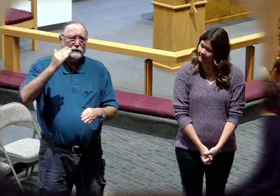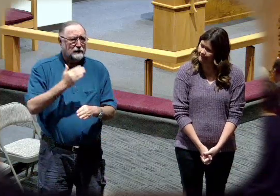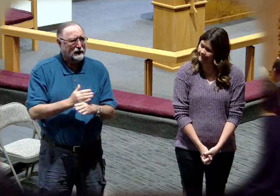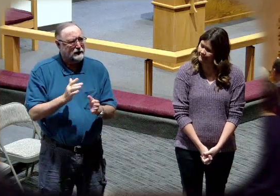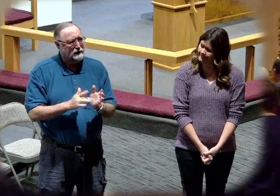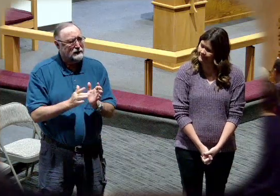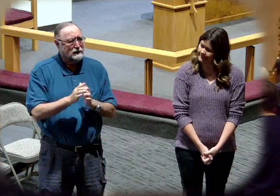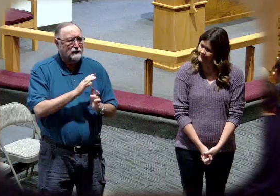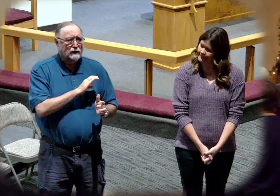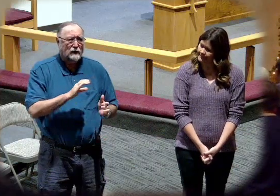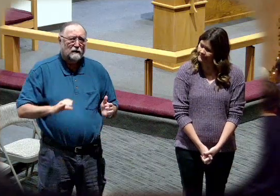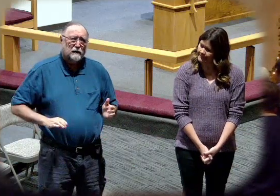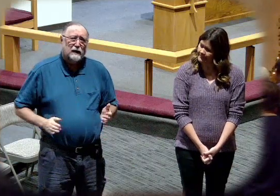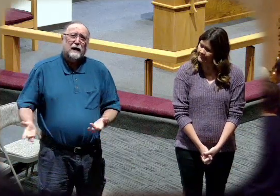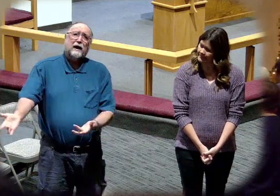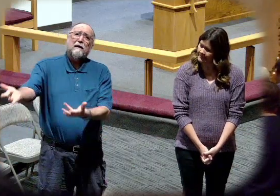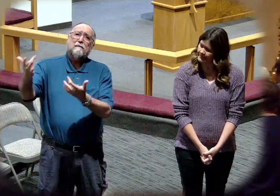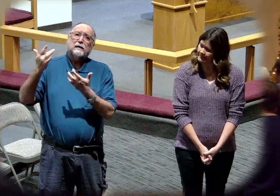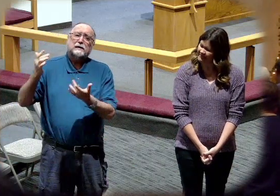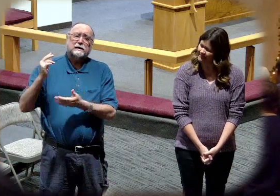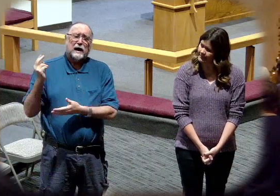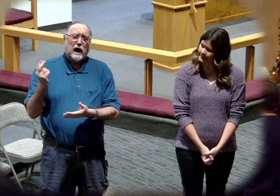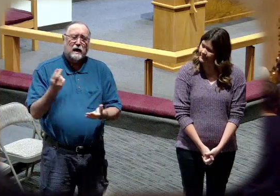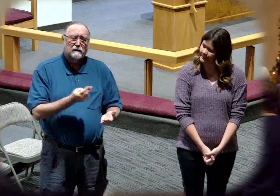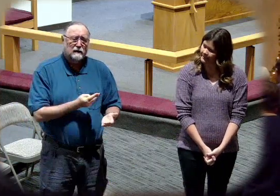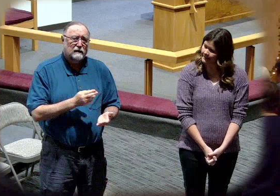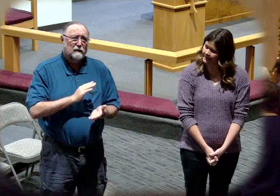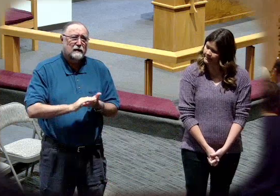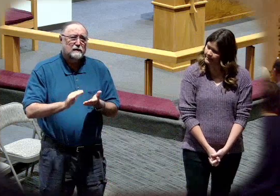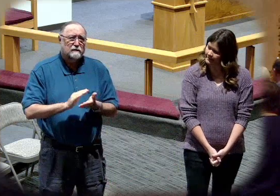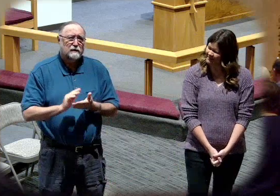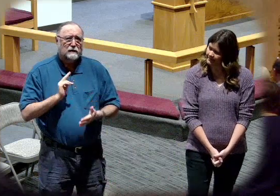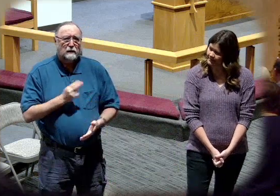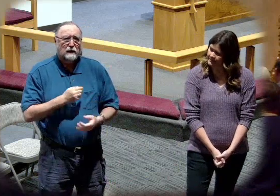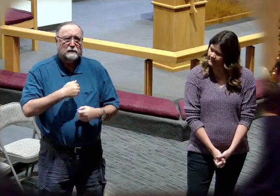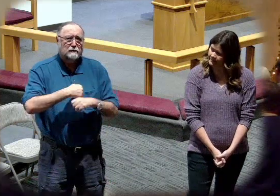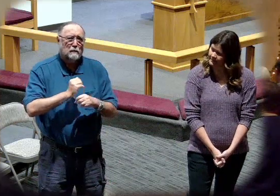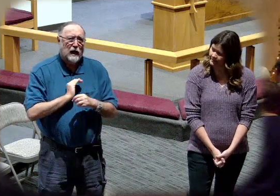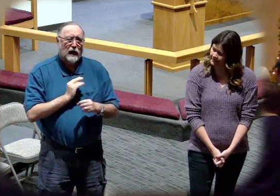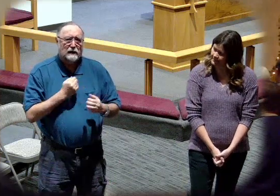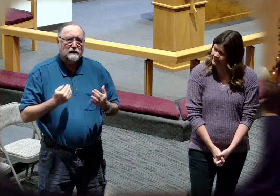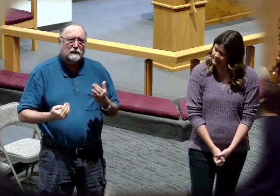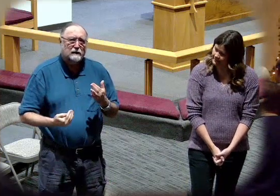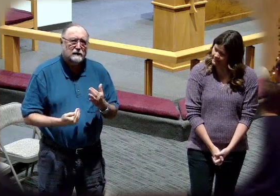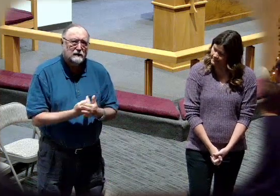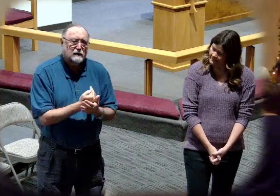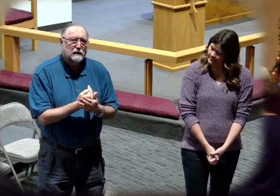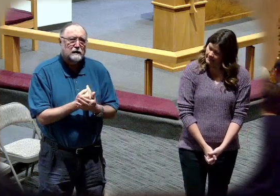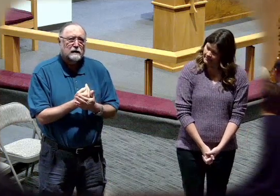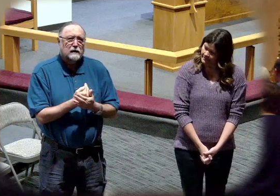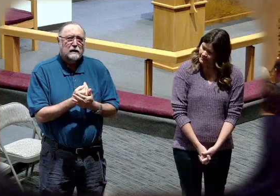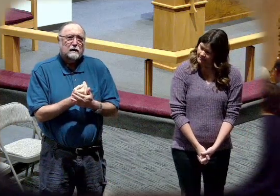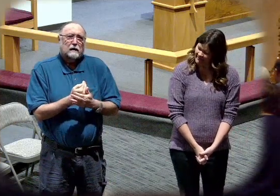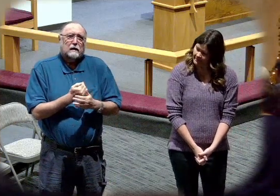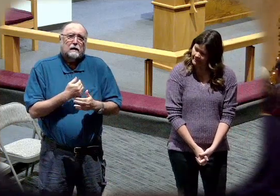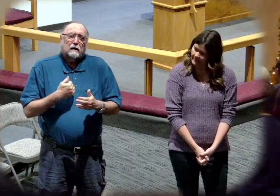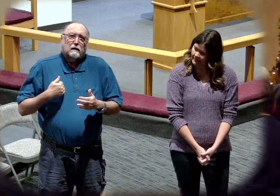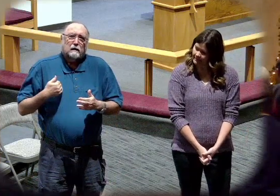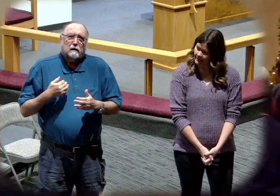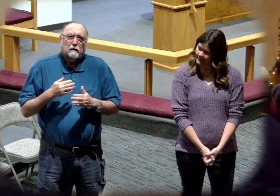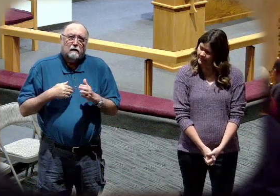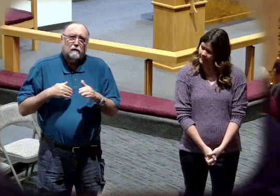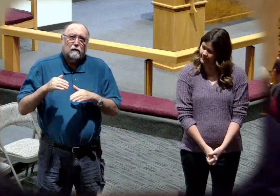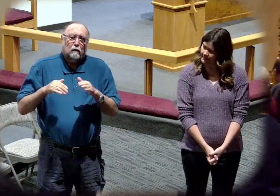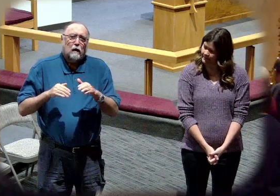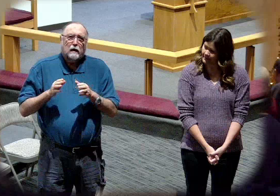Jesus Christ, have mercy on us. Forgive us, renew us, and lead us, so that we may delight in